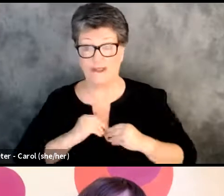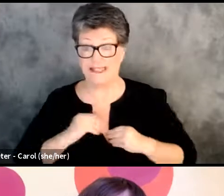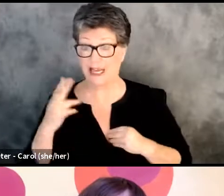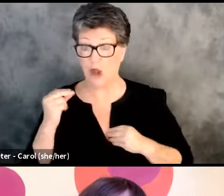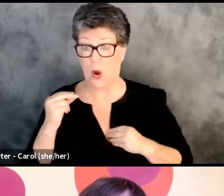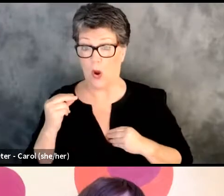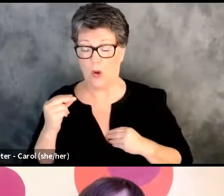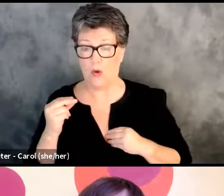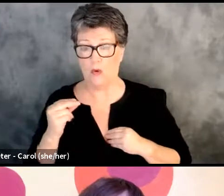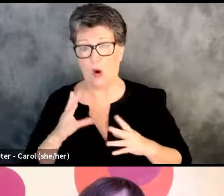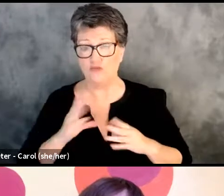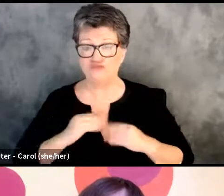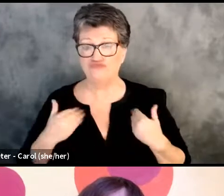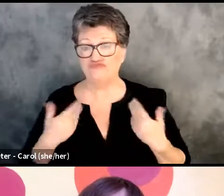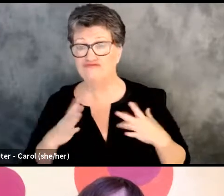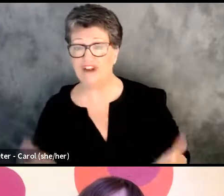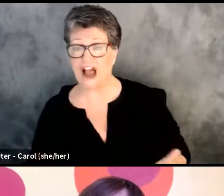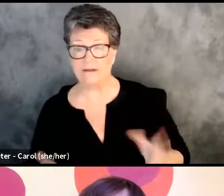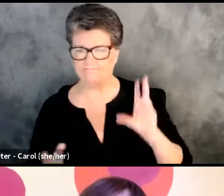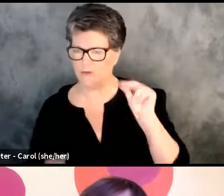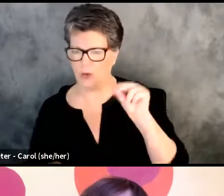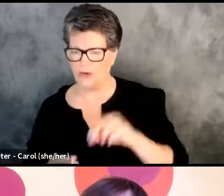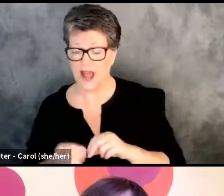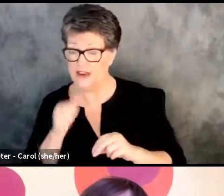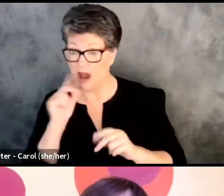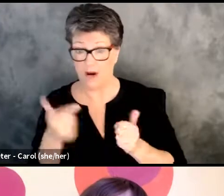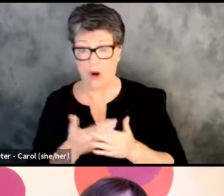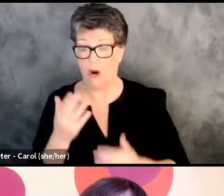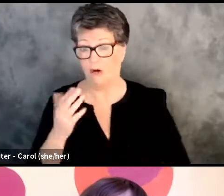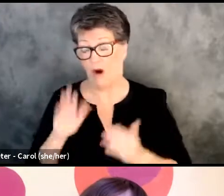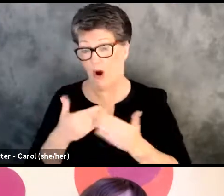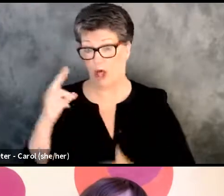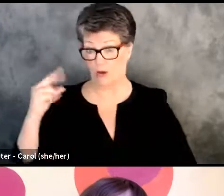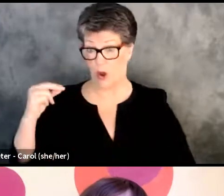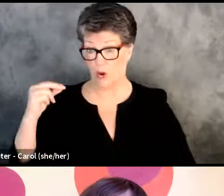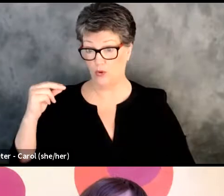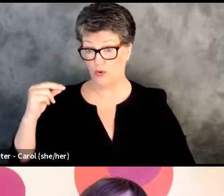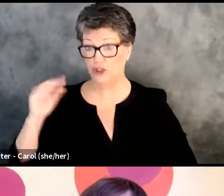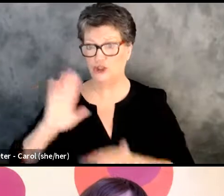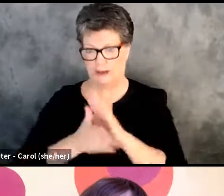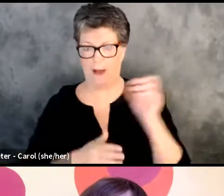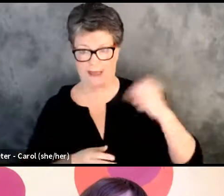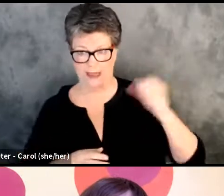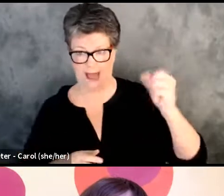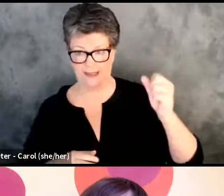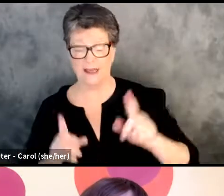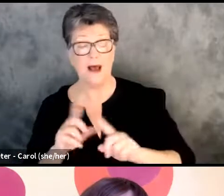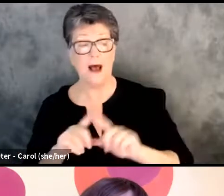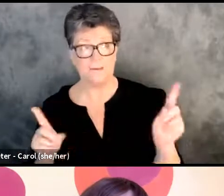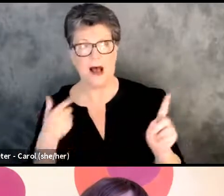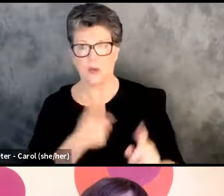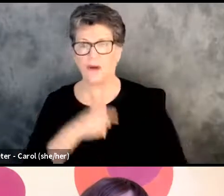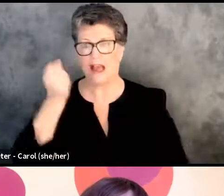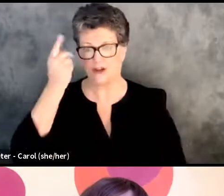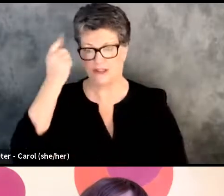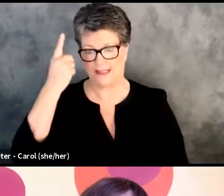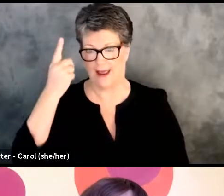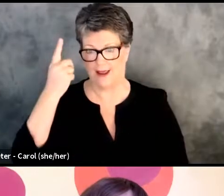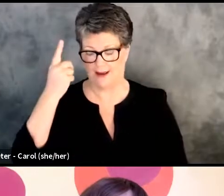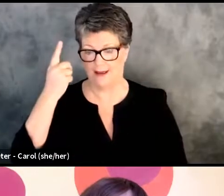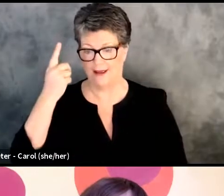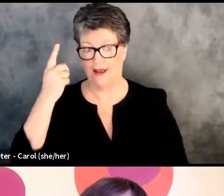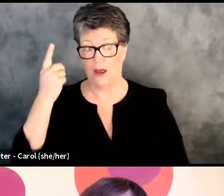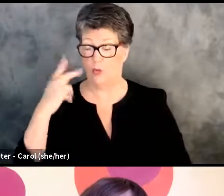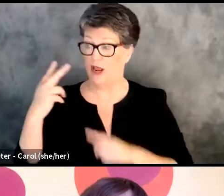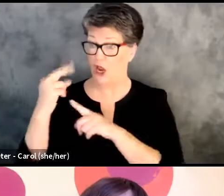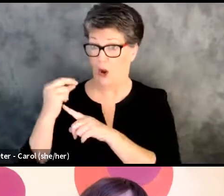lightly. Not all no's should be yeses, but we understand when a